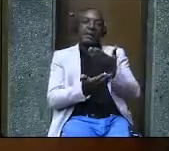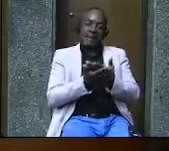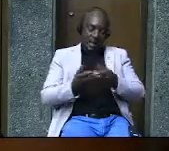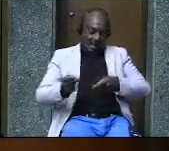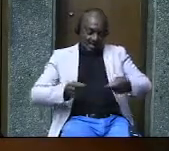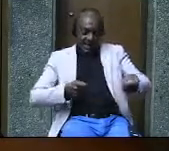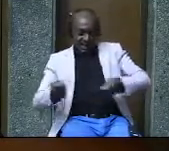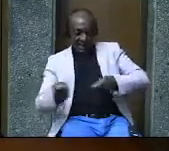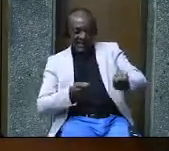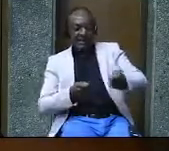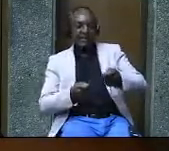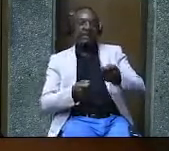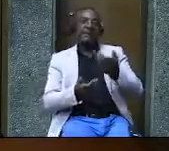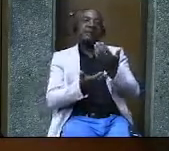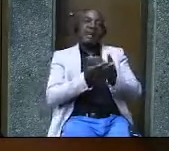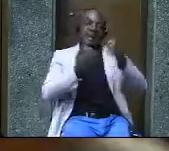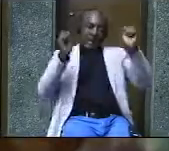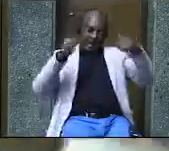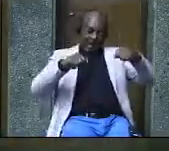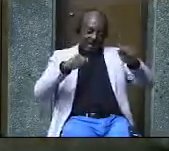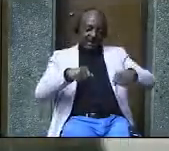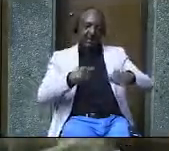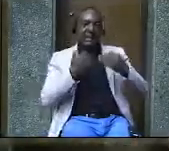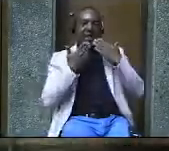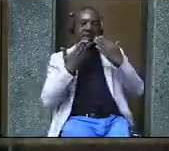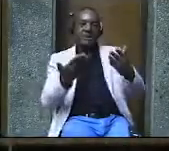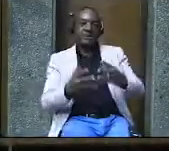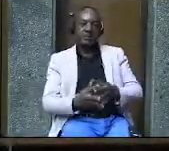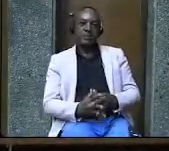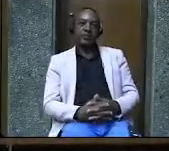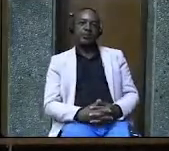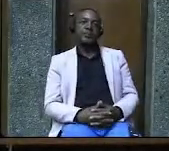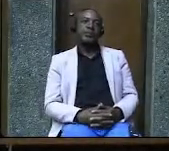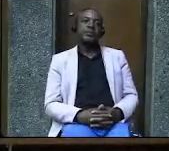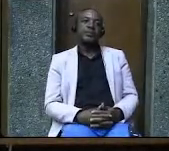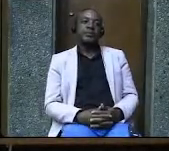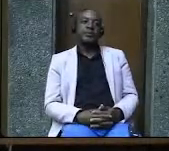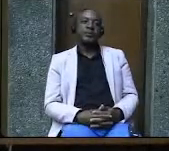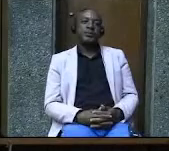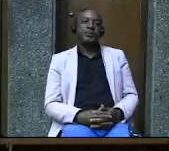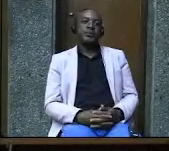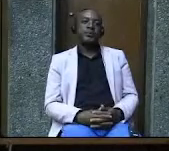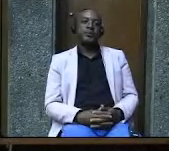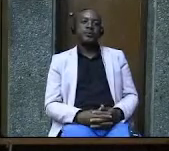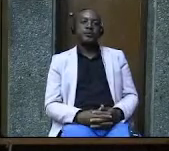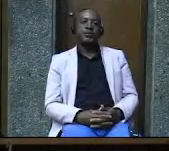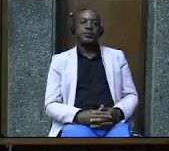dumelletse ke a leboa batswana. Thank you.